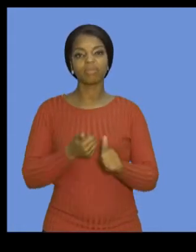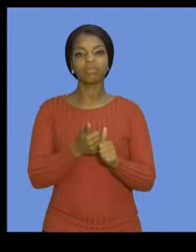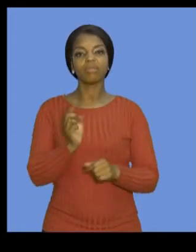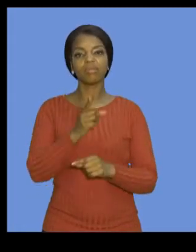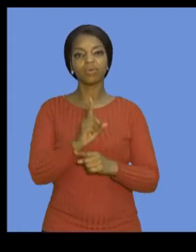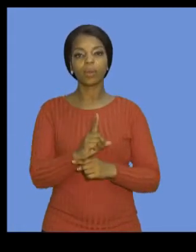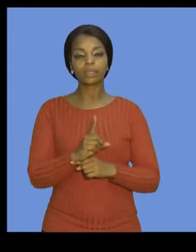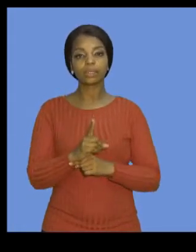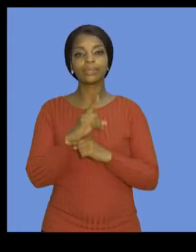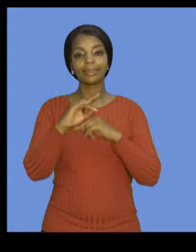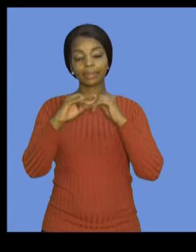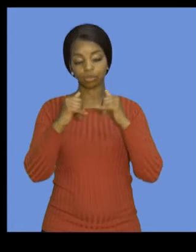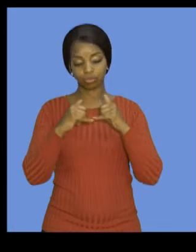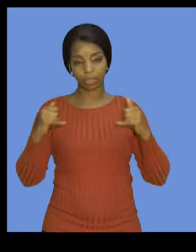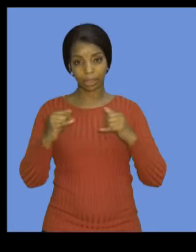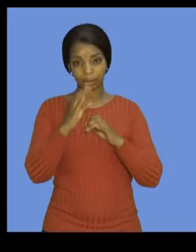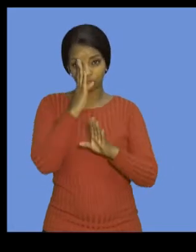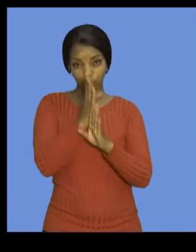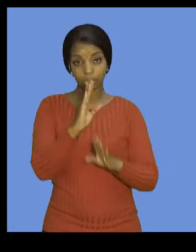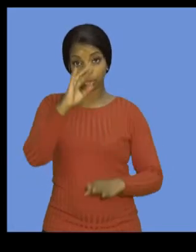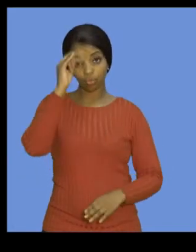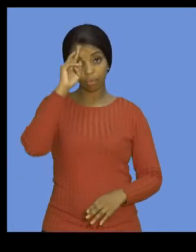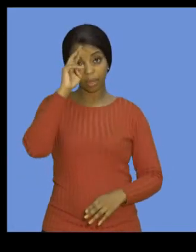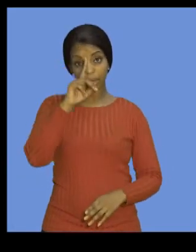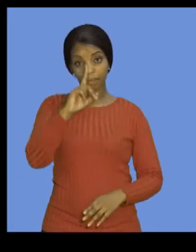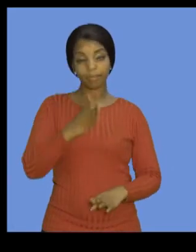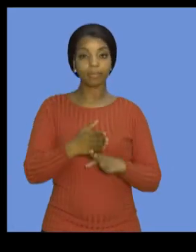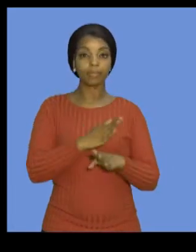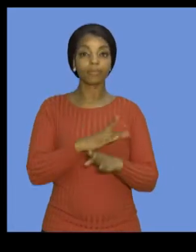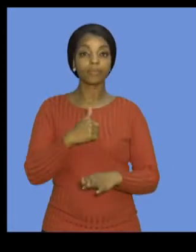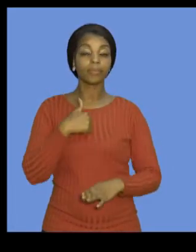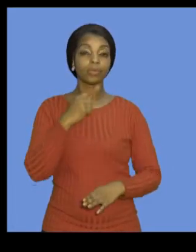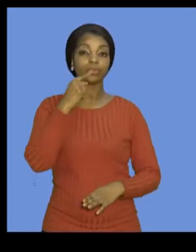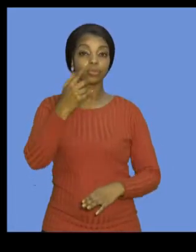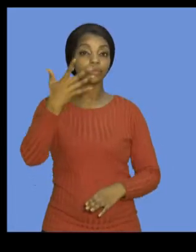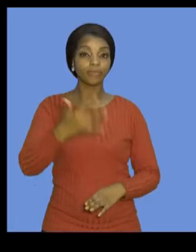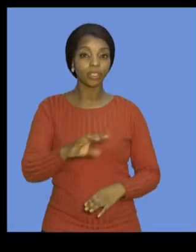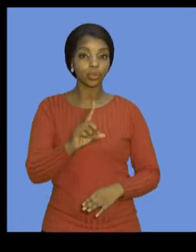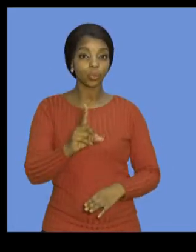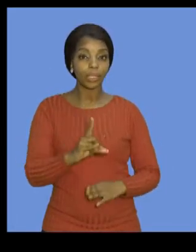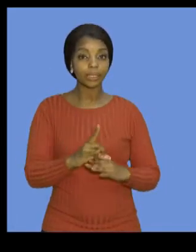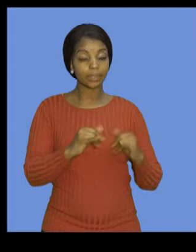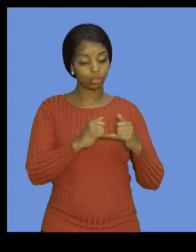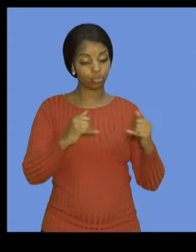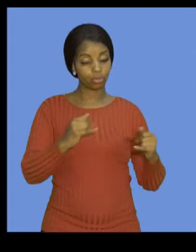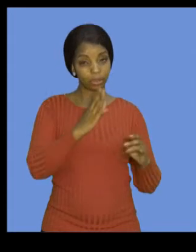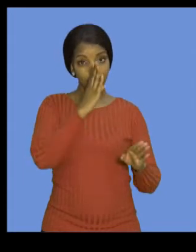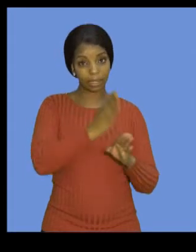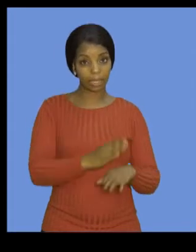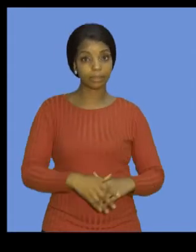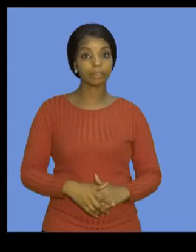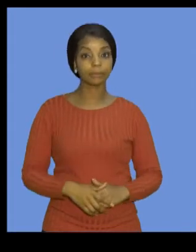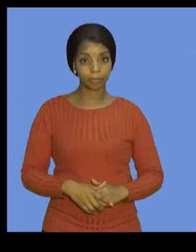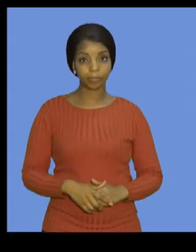line method. Remember, guys, when I spoke about the big idea here, there were two concepts, straight line and reducing. So